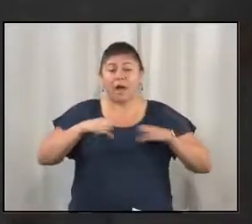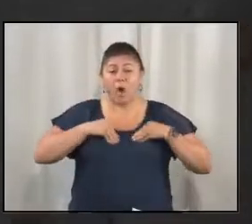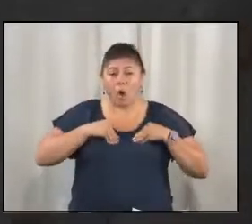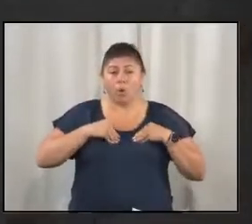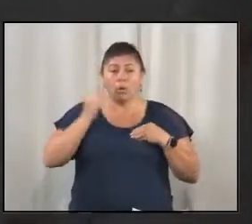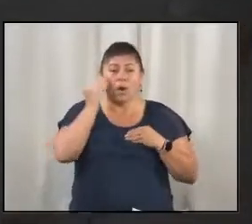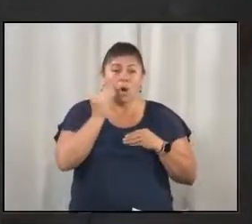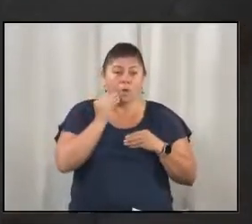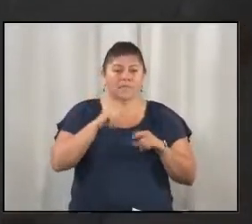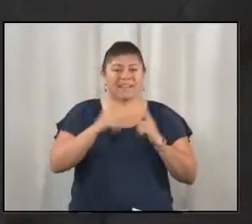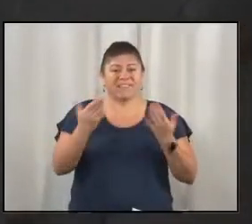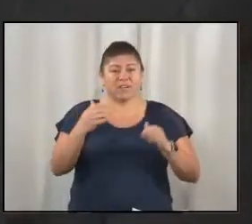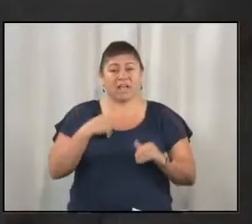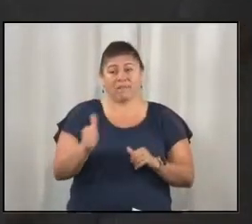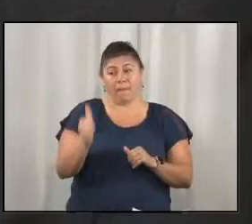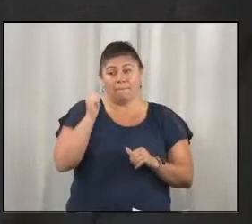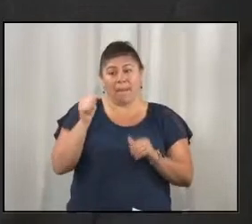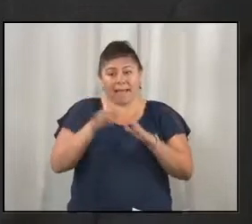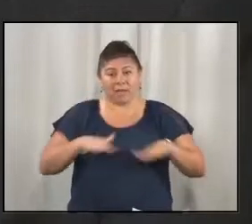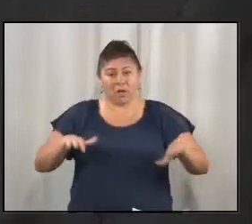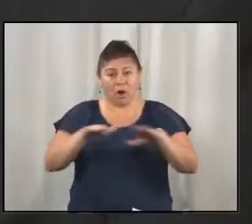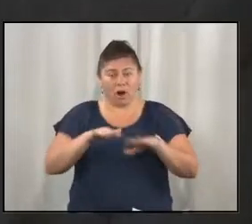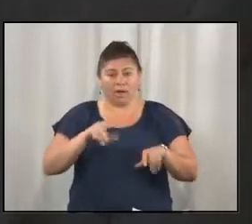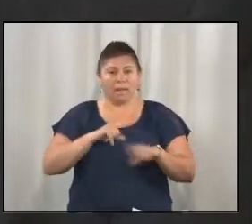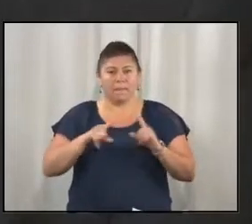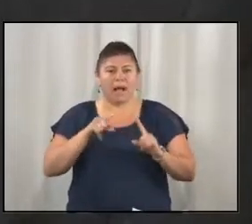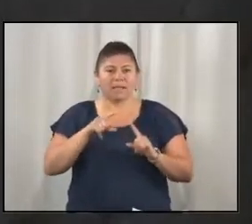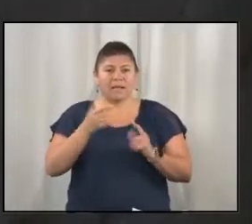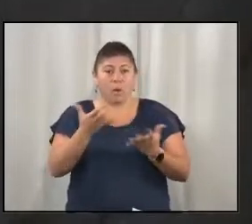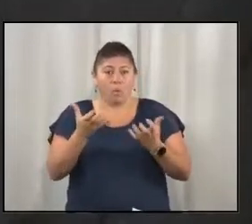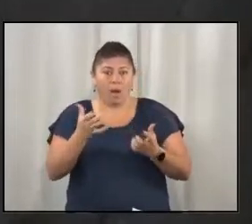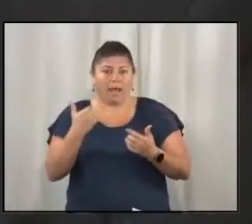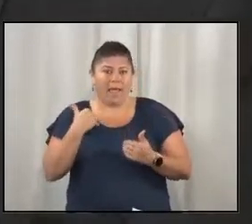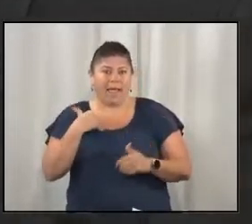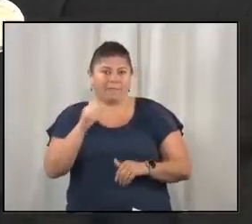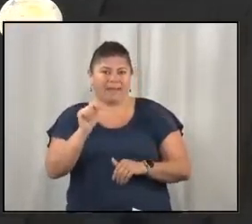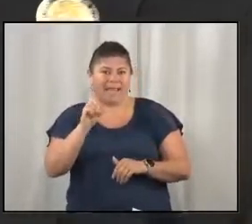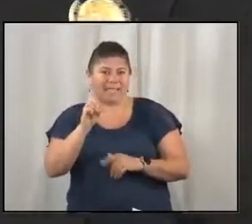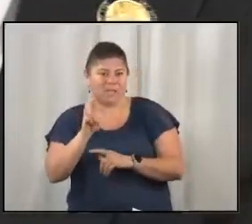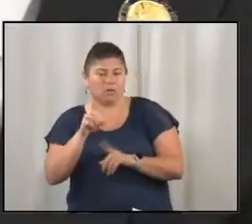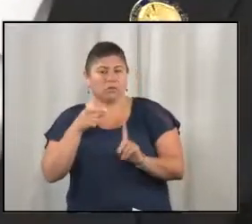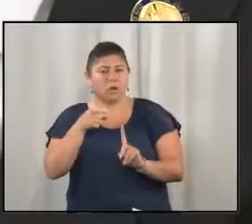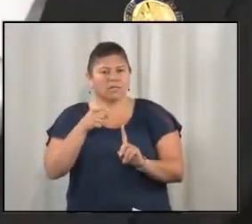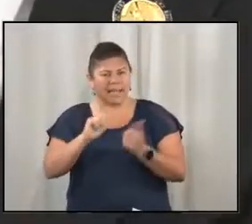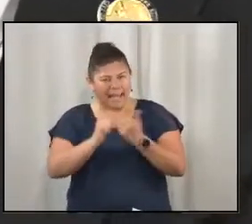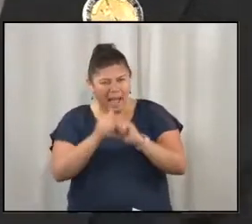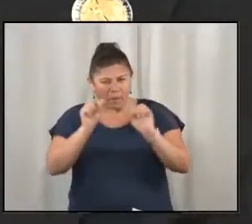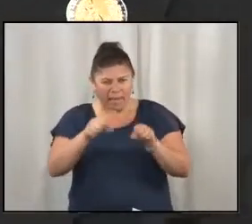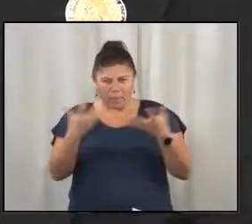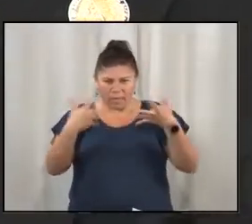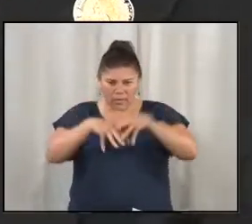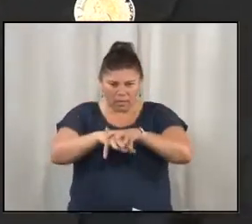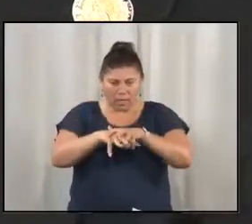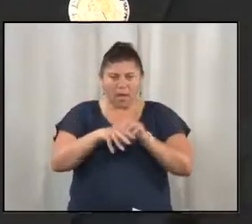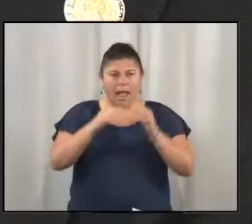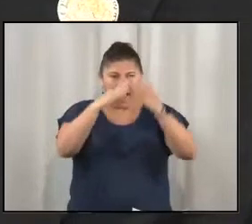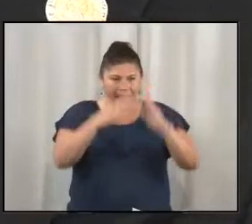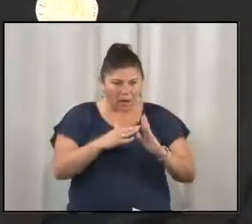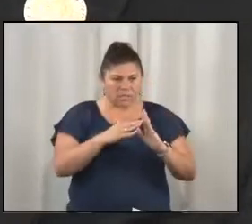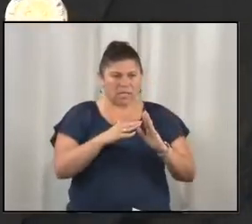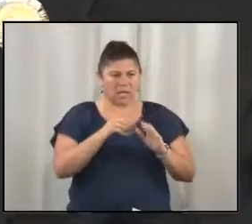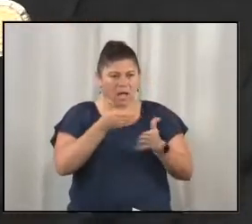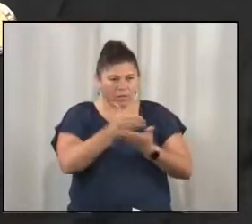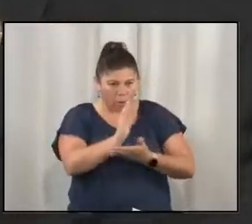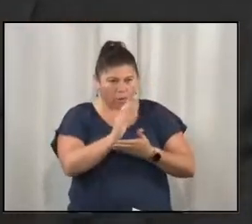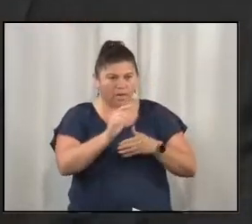and would love to have an ADU, but maybe they don't have the resources to do it. How can we layer together our housing authority vouchers and additional